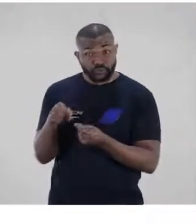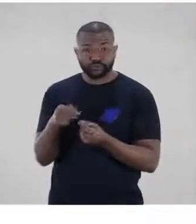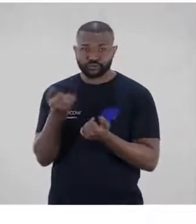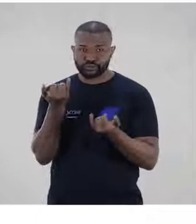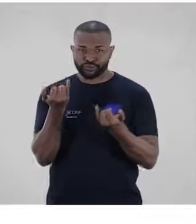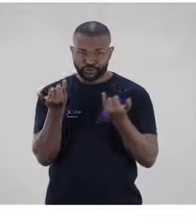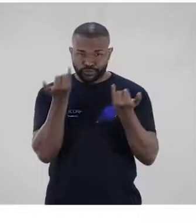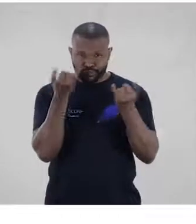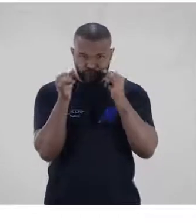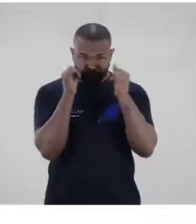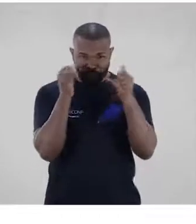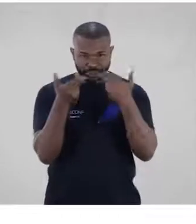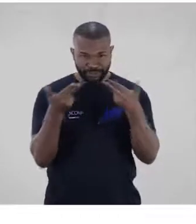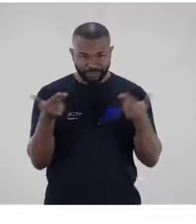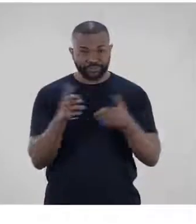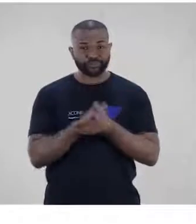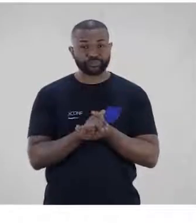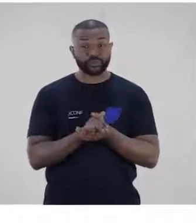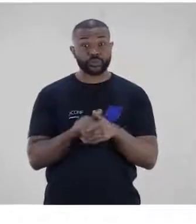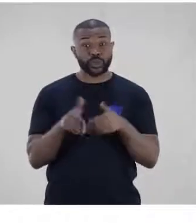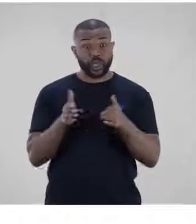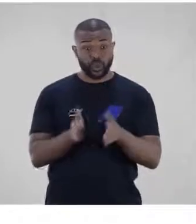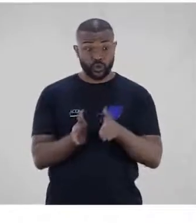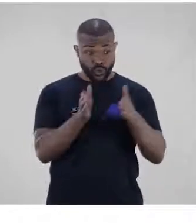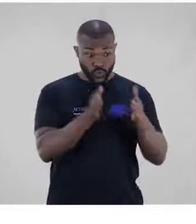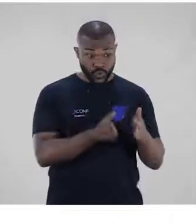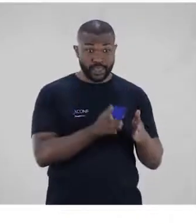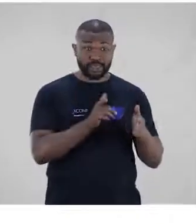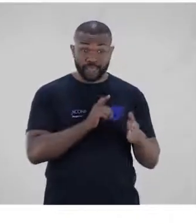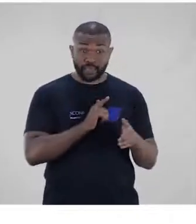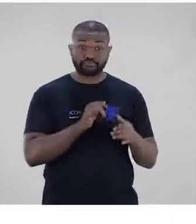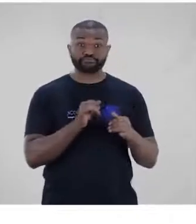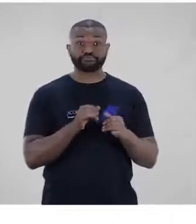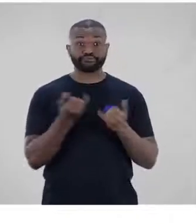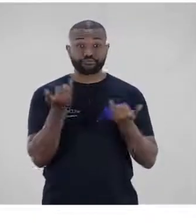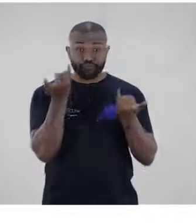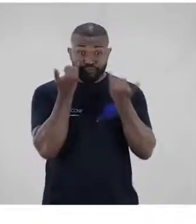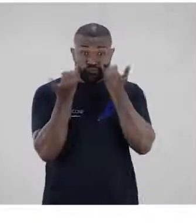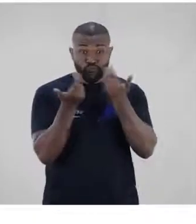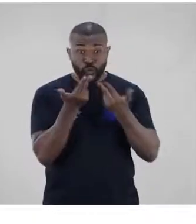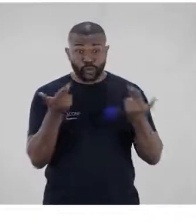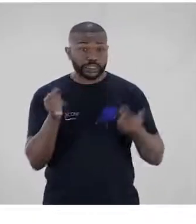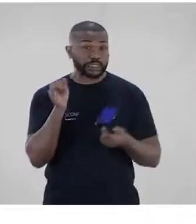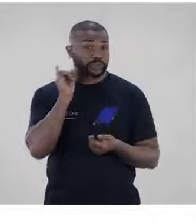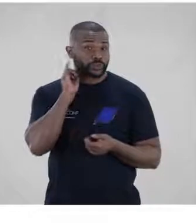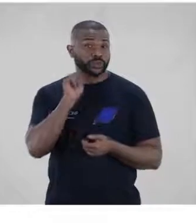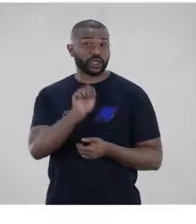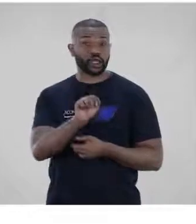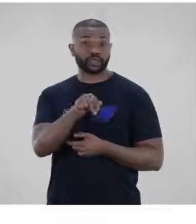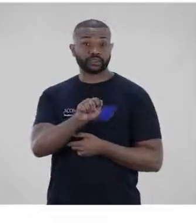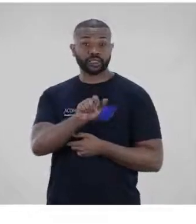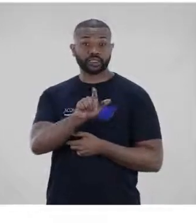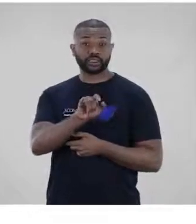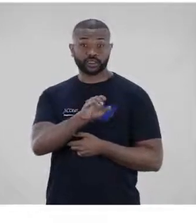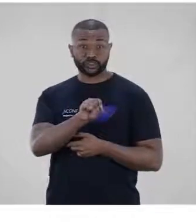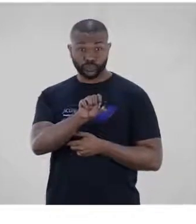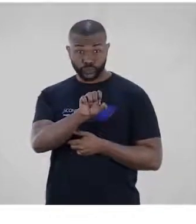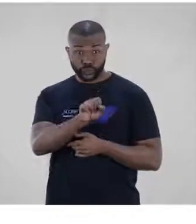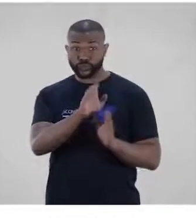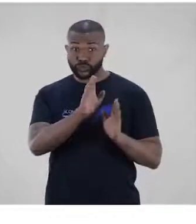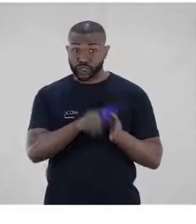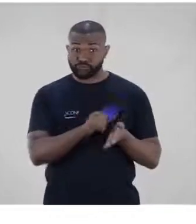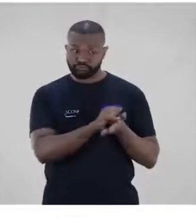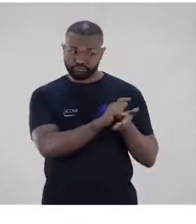data. Very separate from that world exists this analytical data or big data that came traditionally